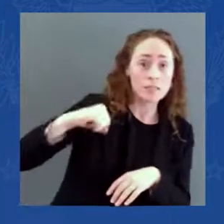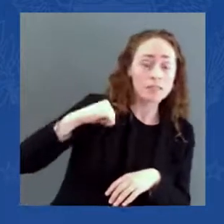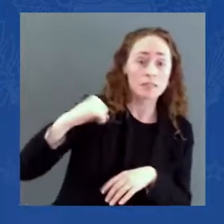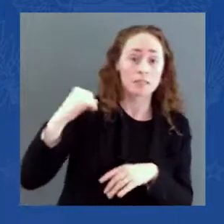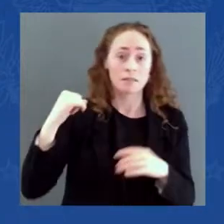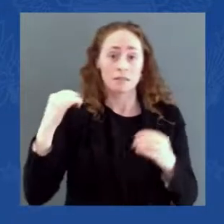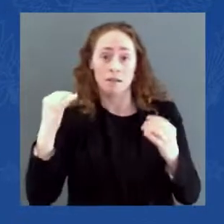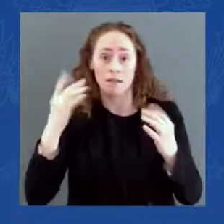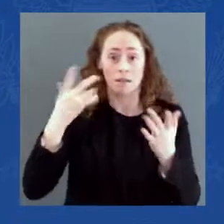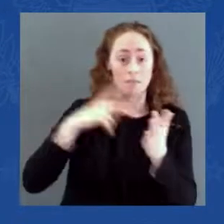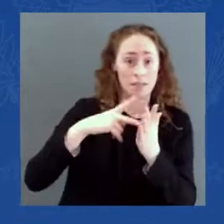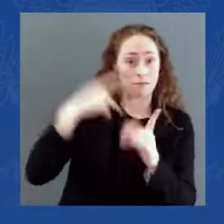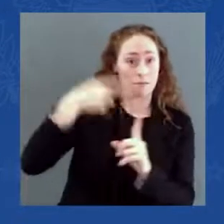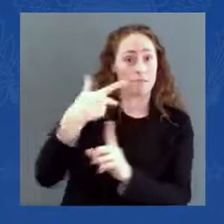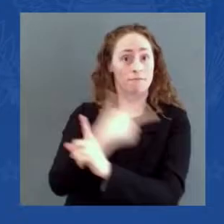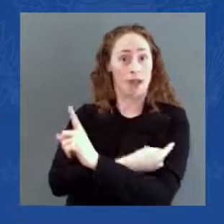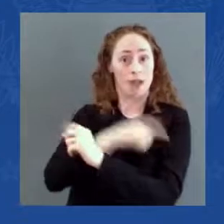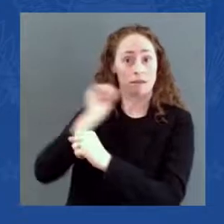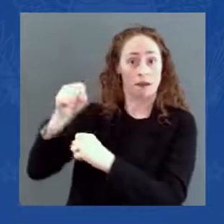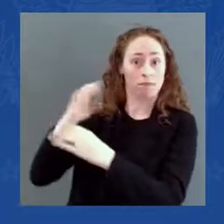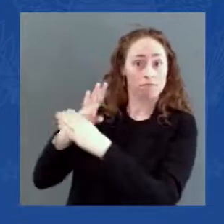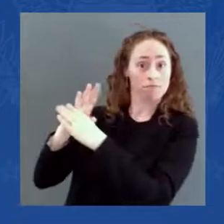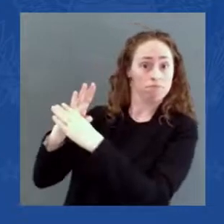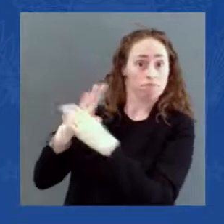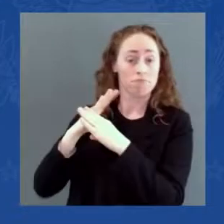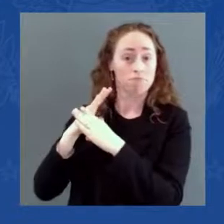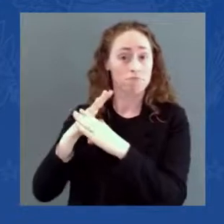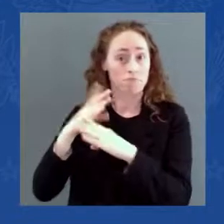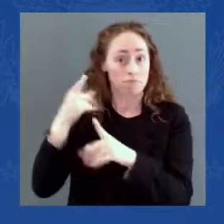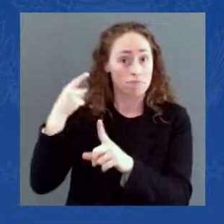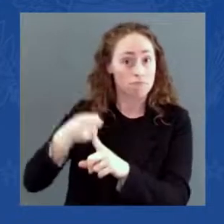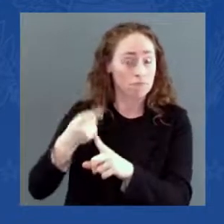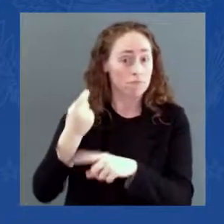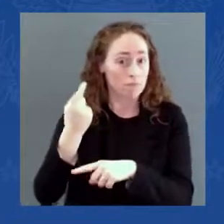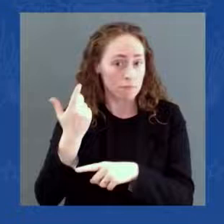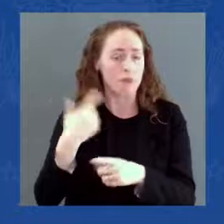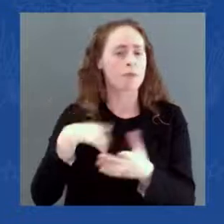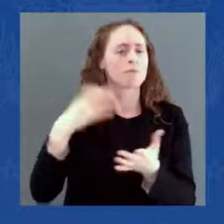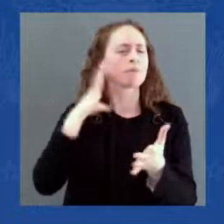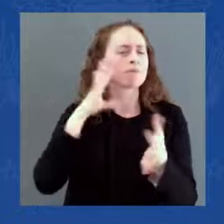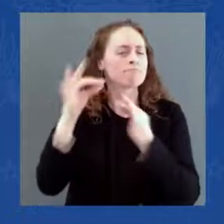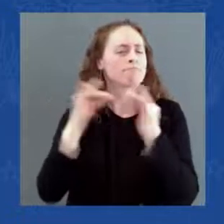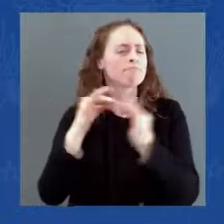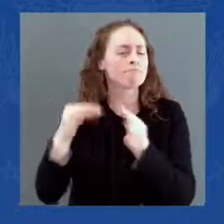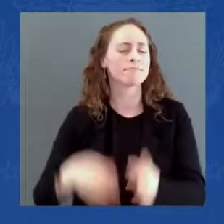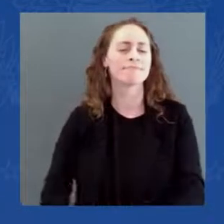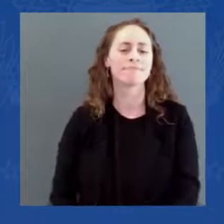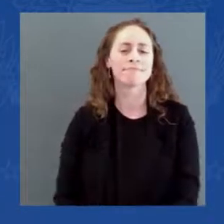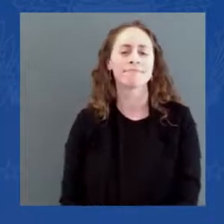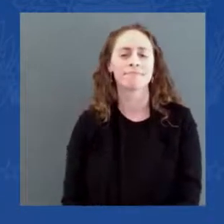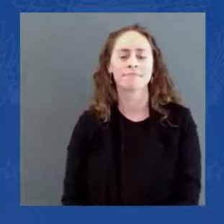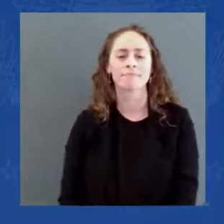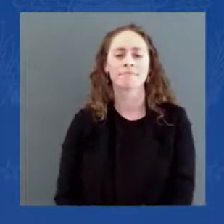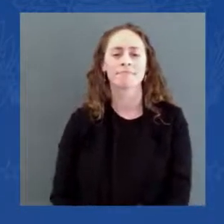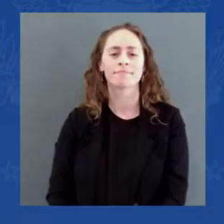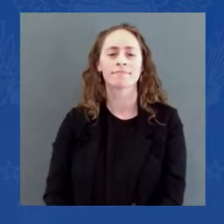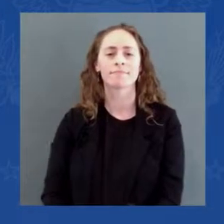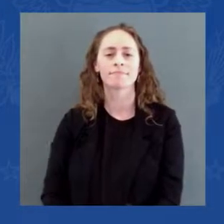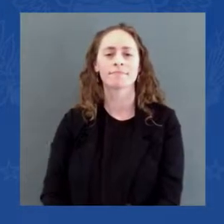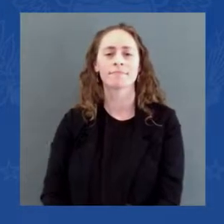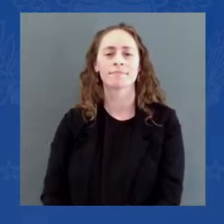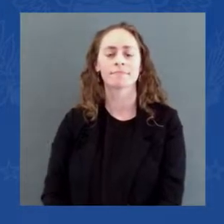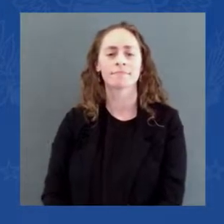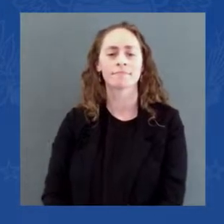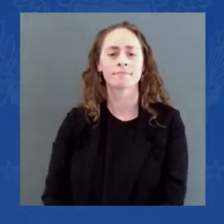it is stronger. It not only just raises the total, but it's a stronger, It makes things more powerful in terms of